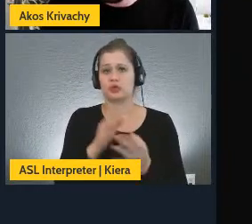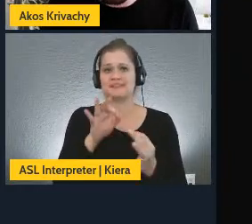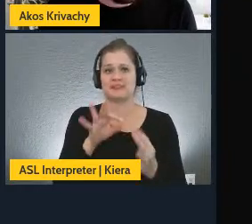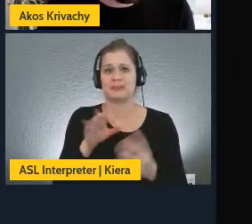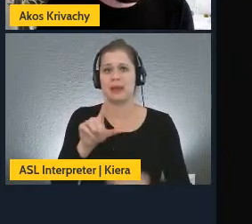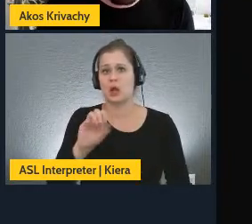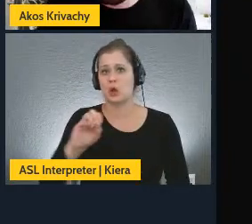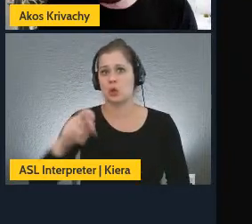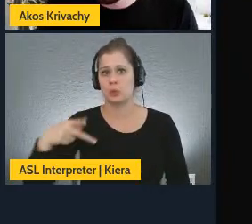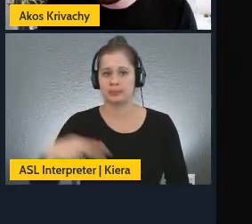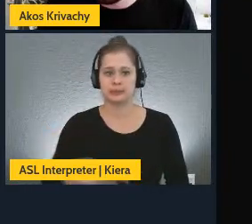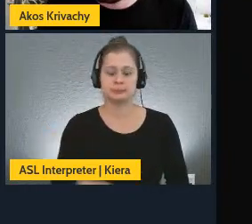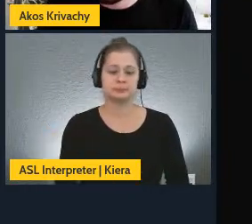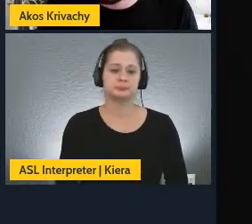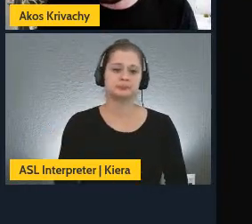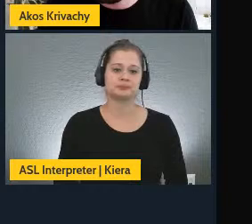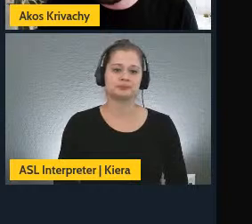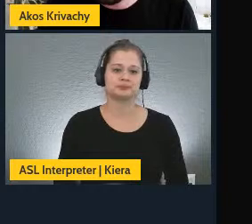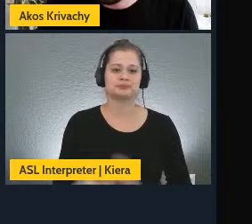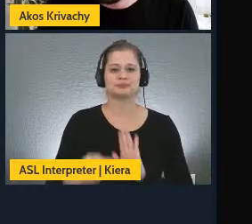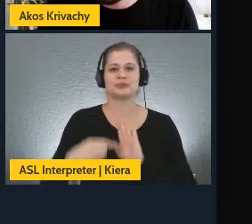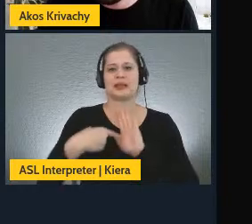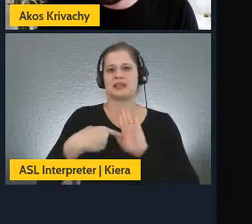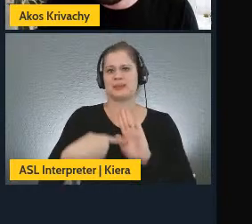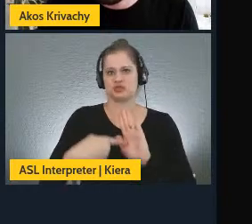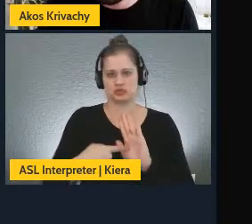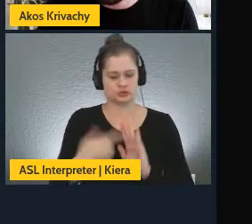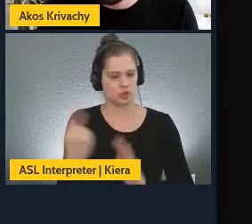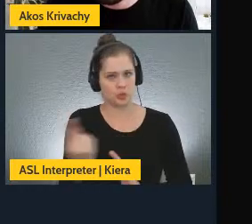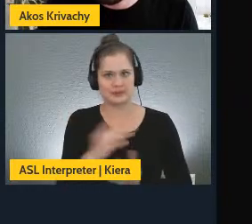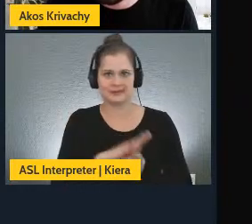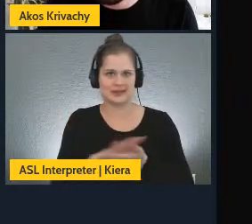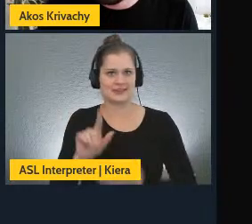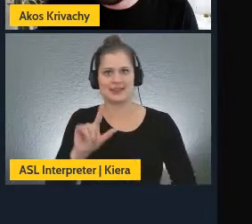live demo, always great to do. So let's